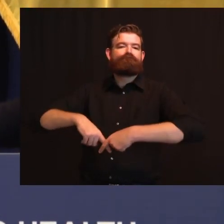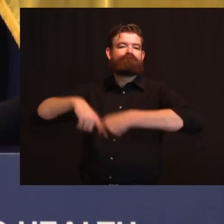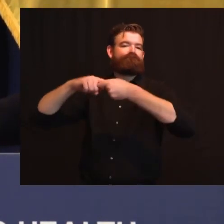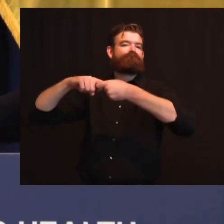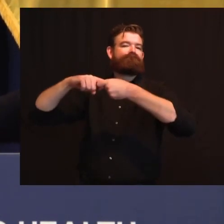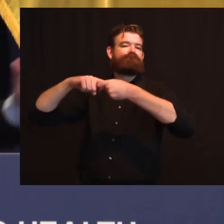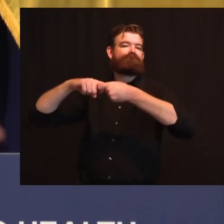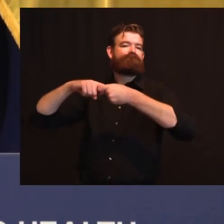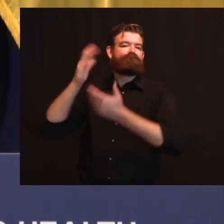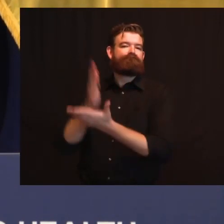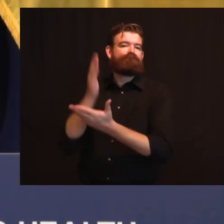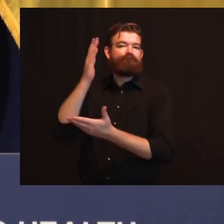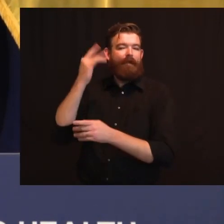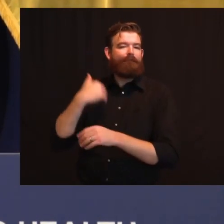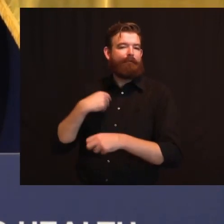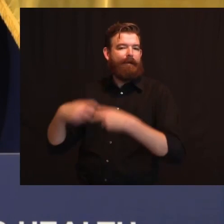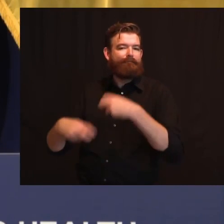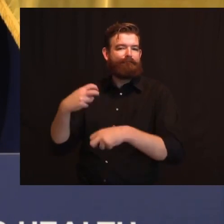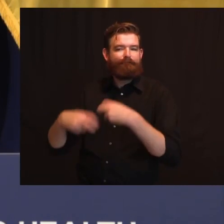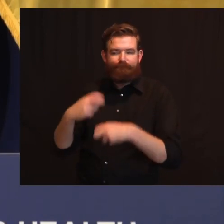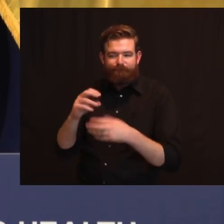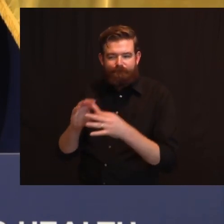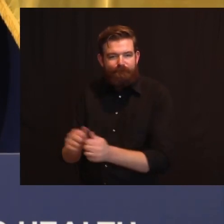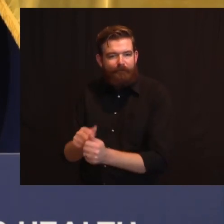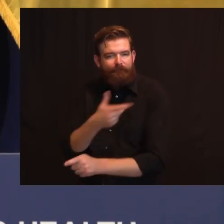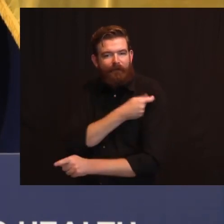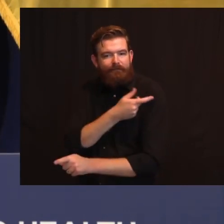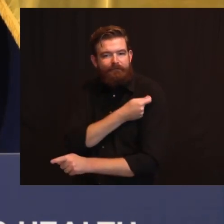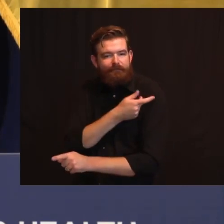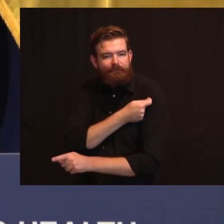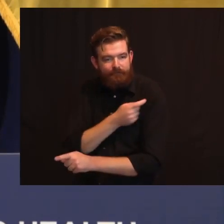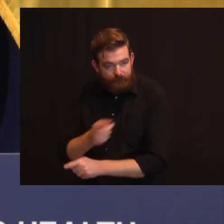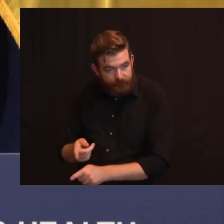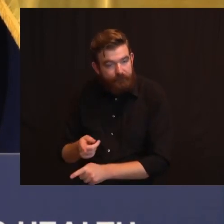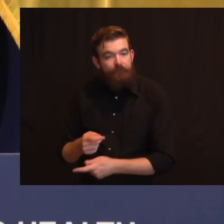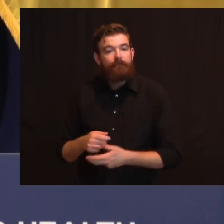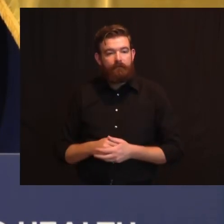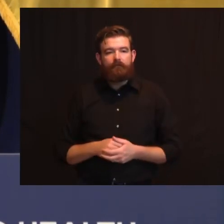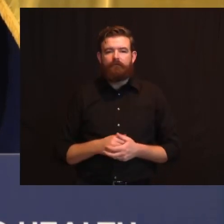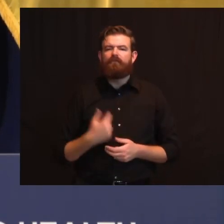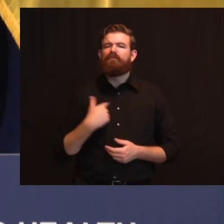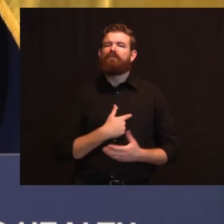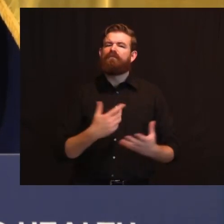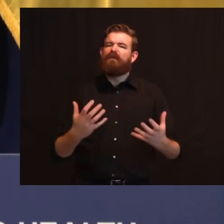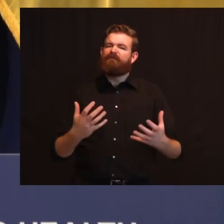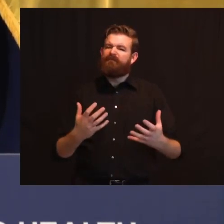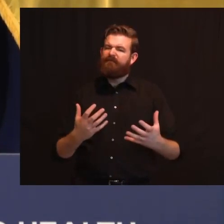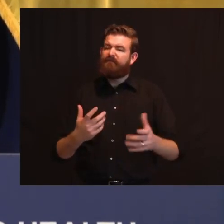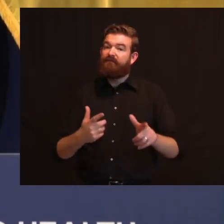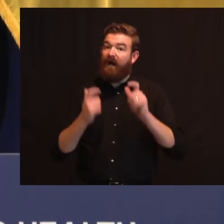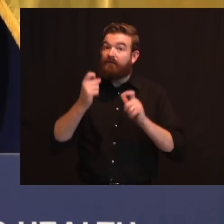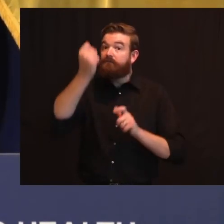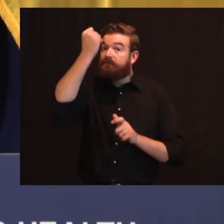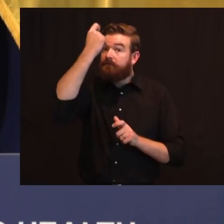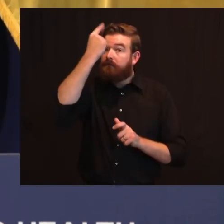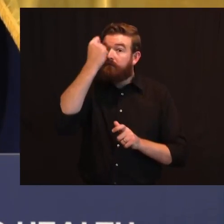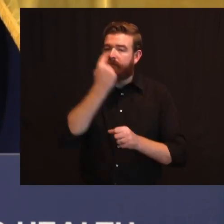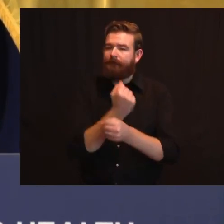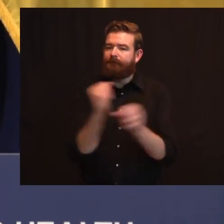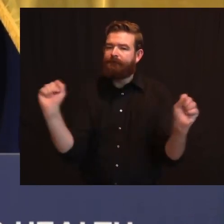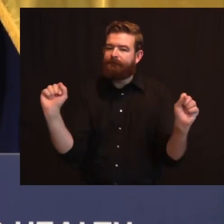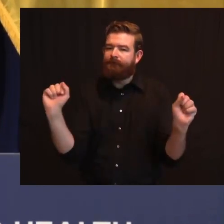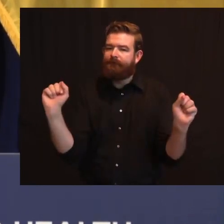joins me up here unequivocal, that we are all rooting for fast, safe, efficacious, scalable, equitable